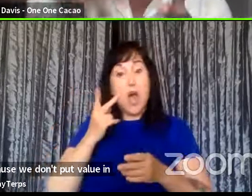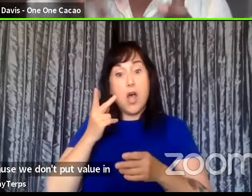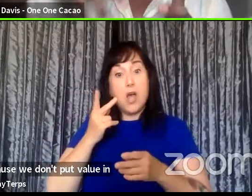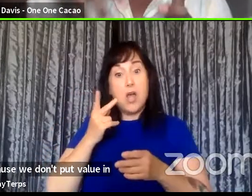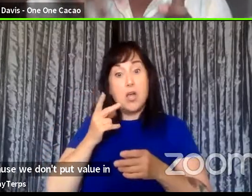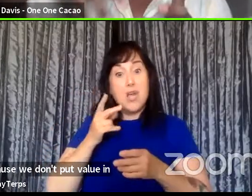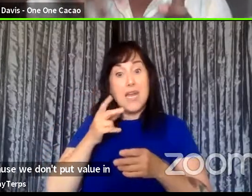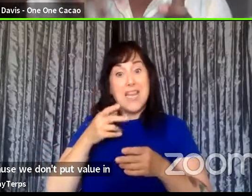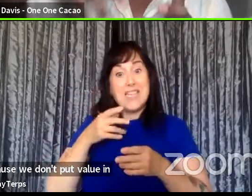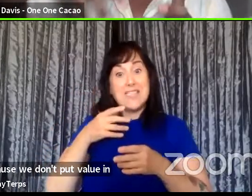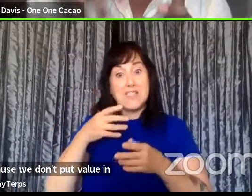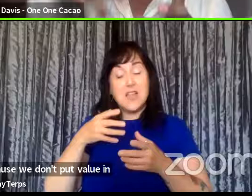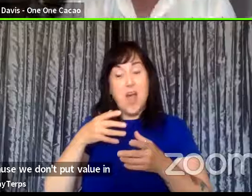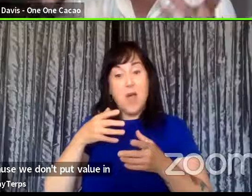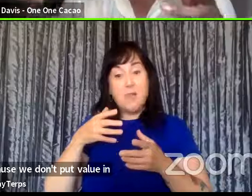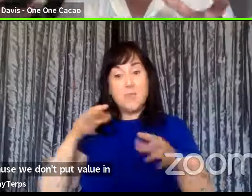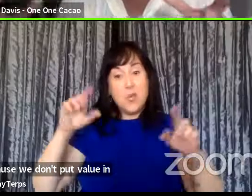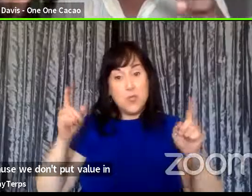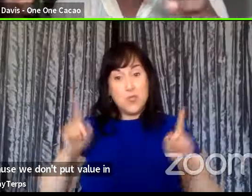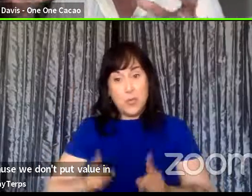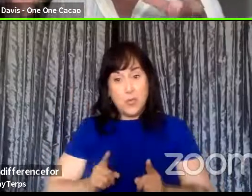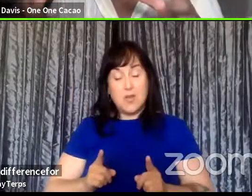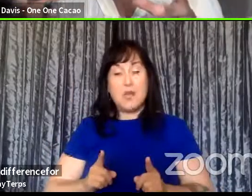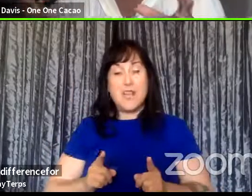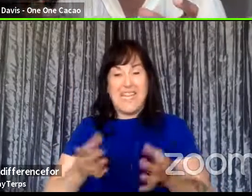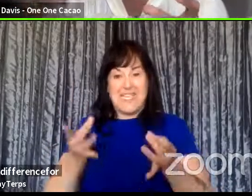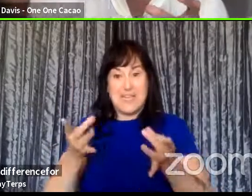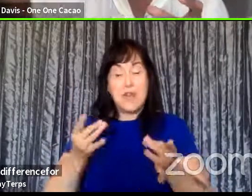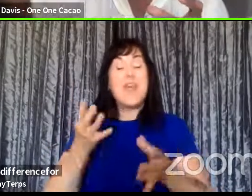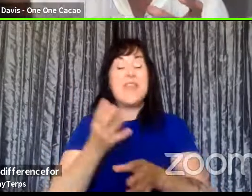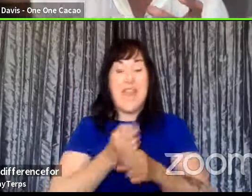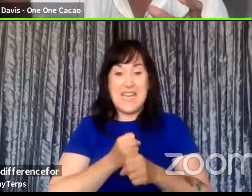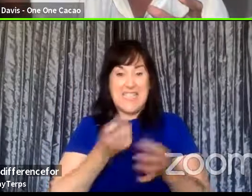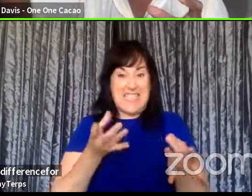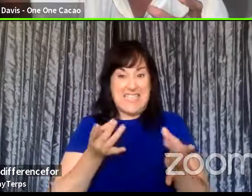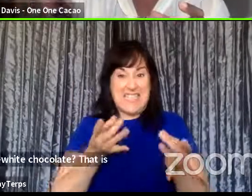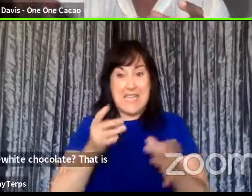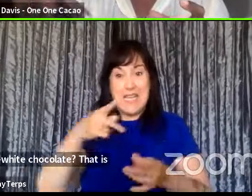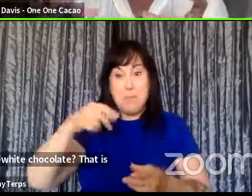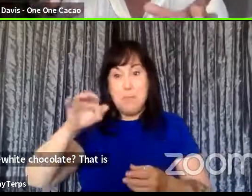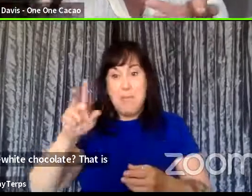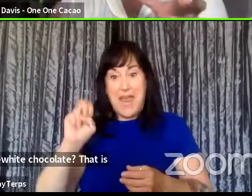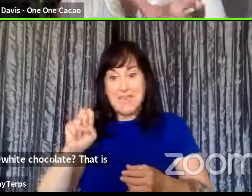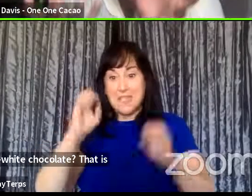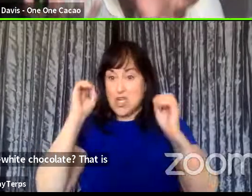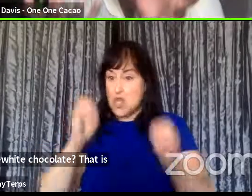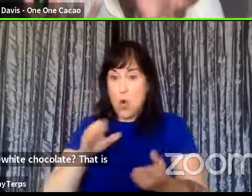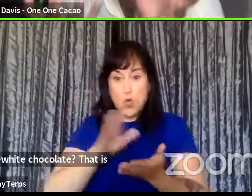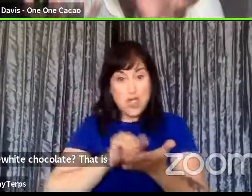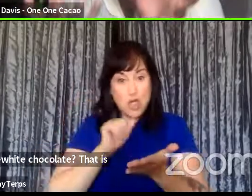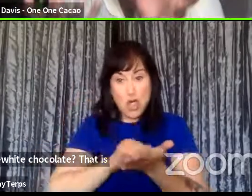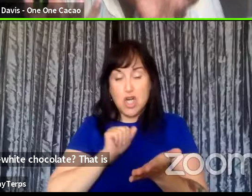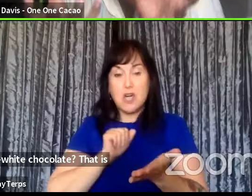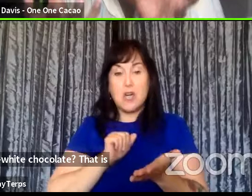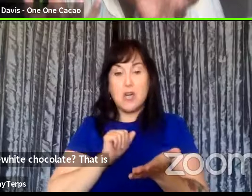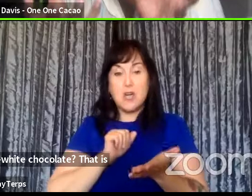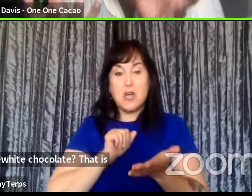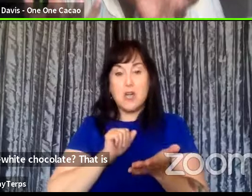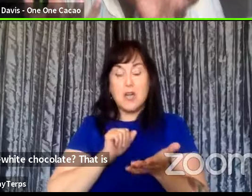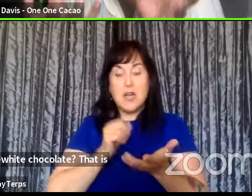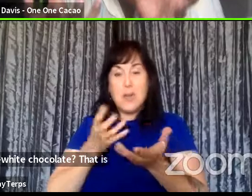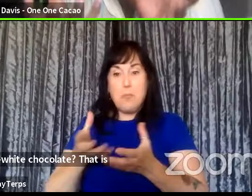it was almost a sticky paste. What they'll do is they'll take that sticky paste with no sugar in there. They'll almost put it like in a muslin